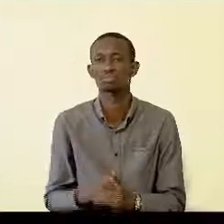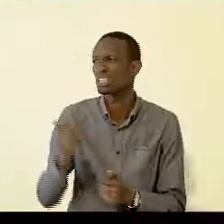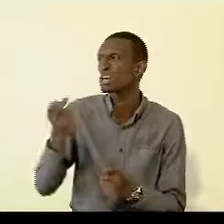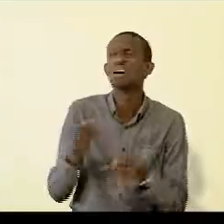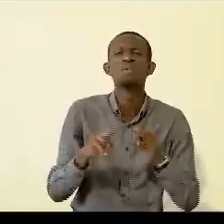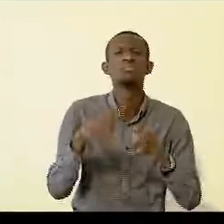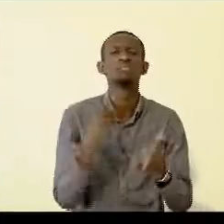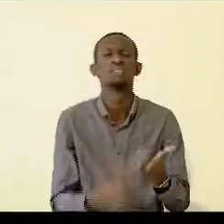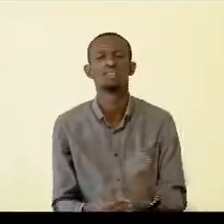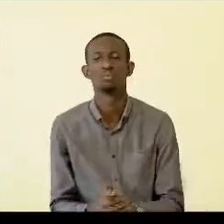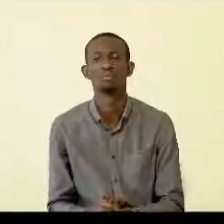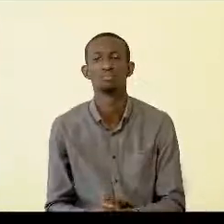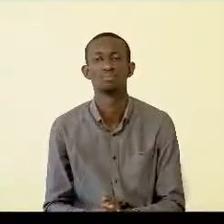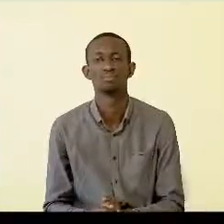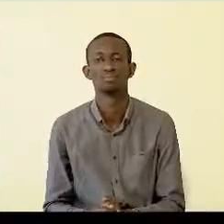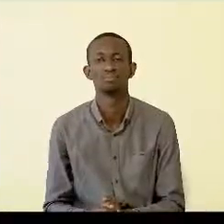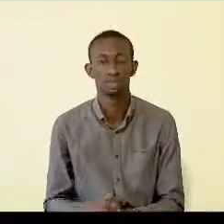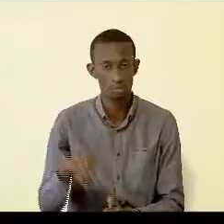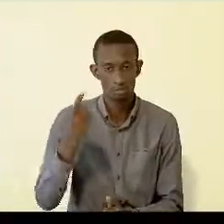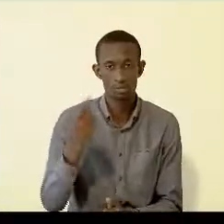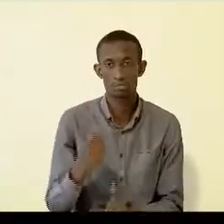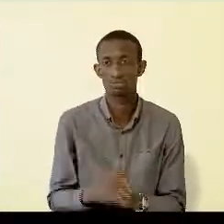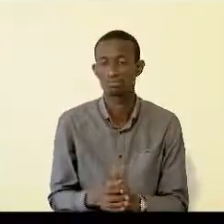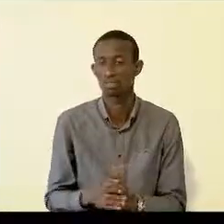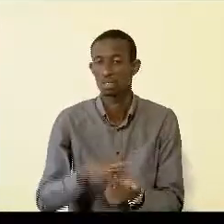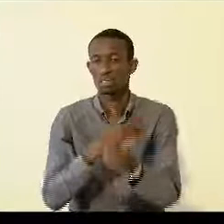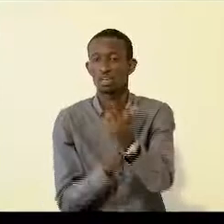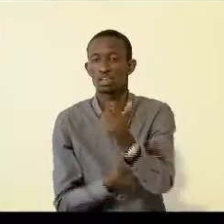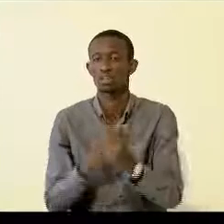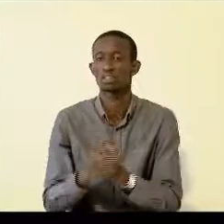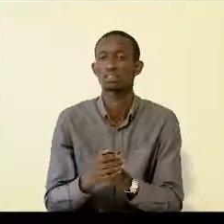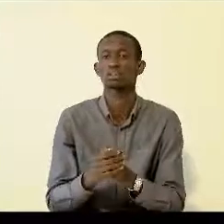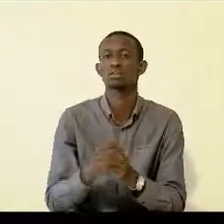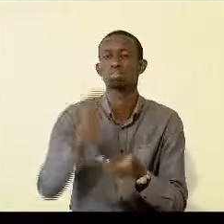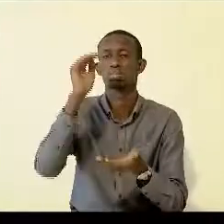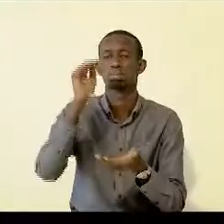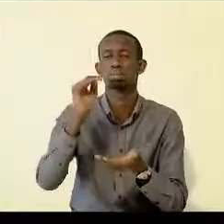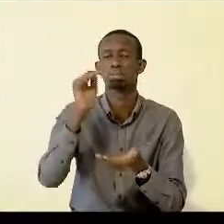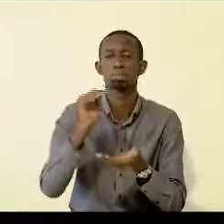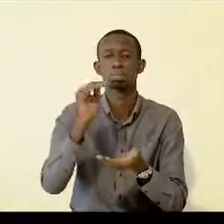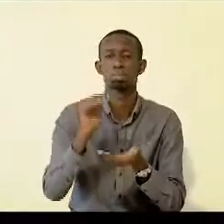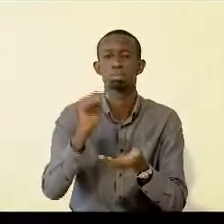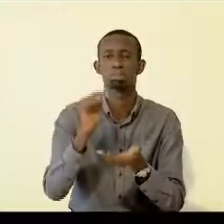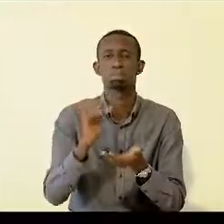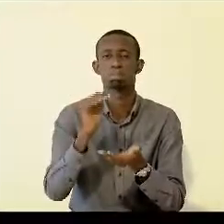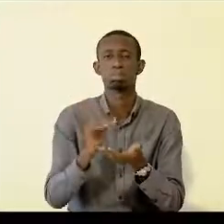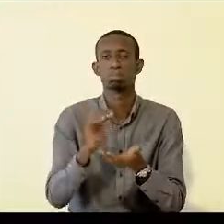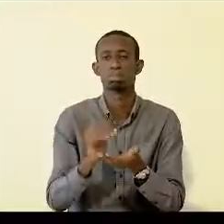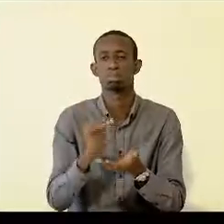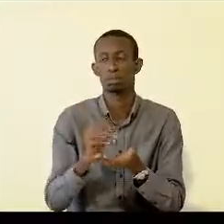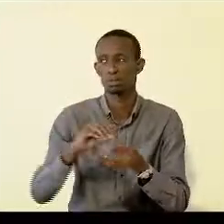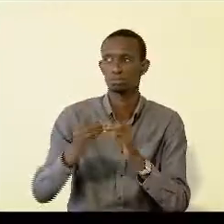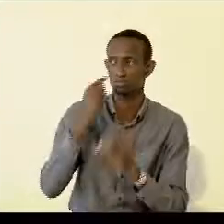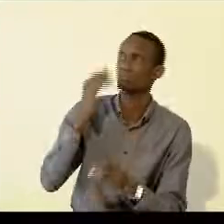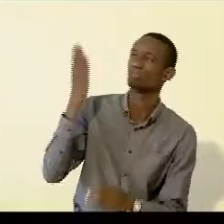happens? For first ionization energy, you can see that it is decreasing. We have the values here. It's